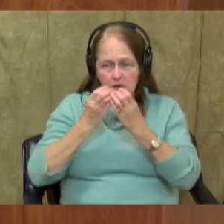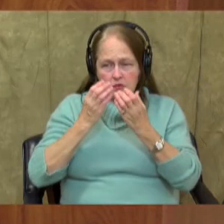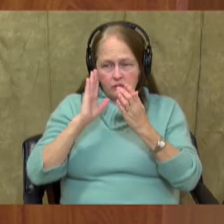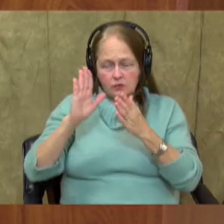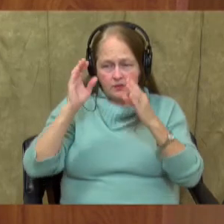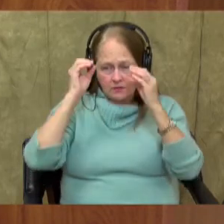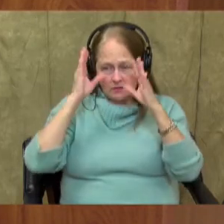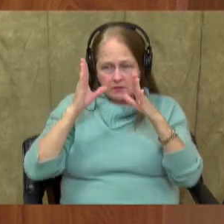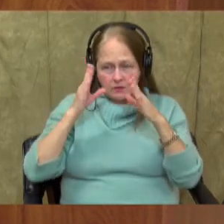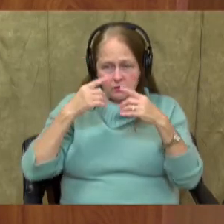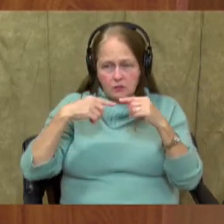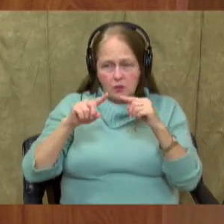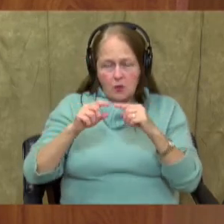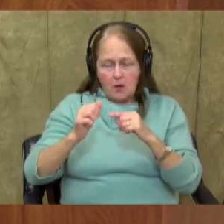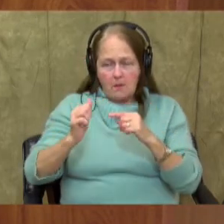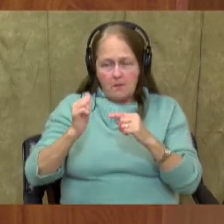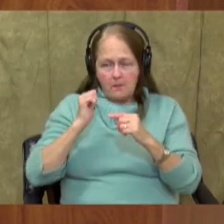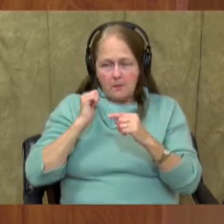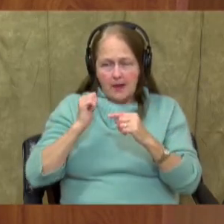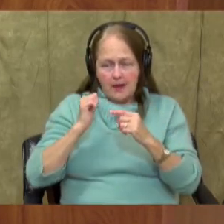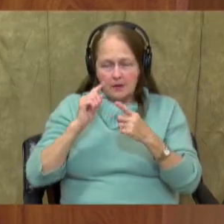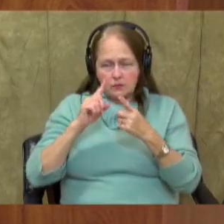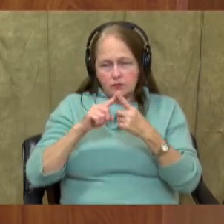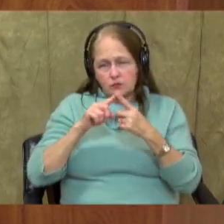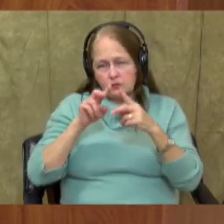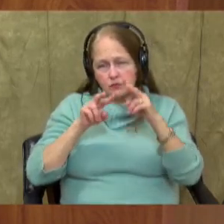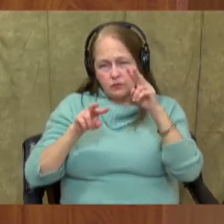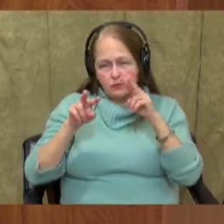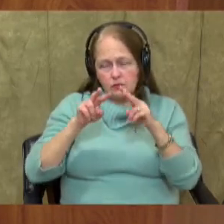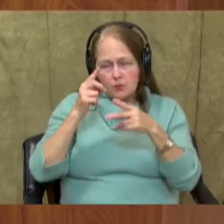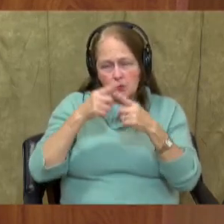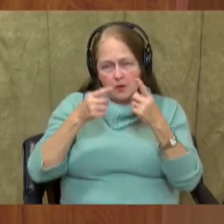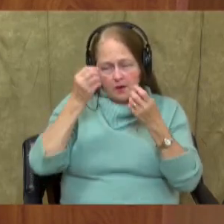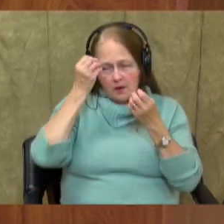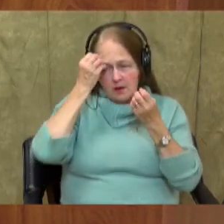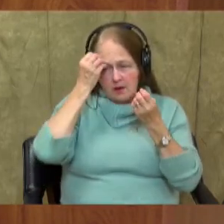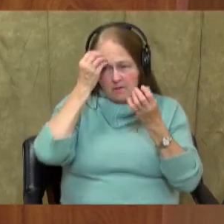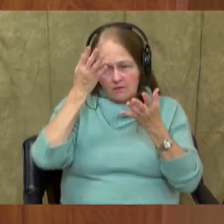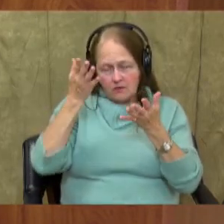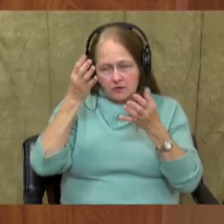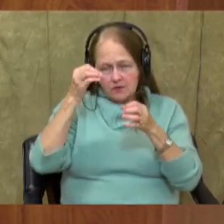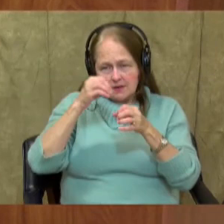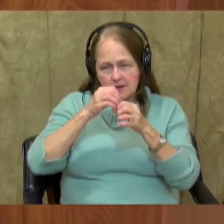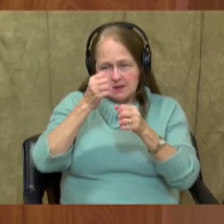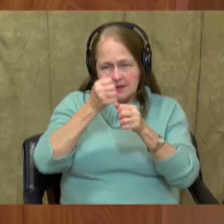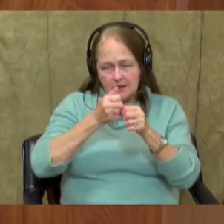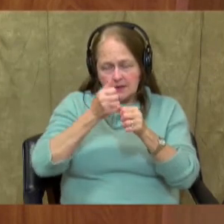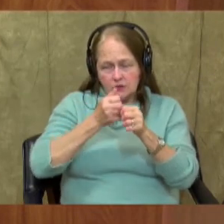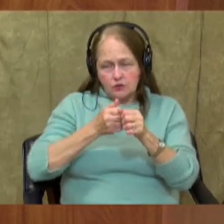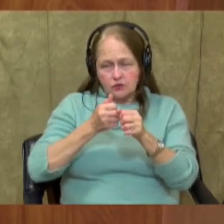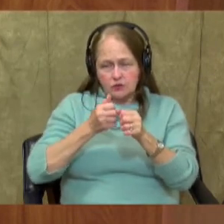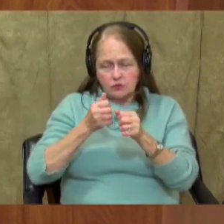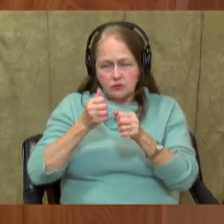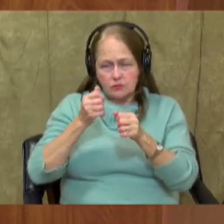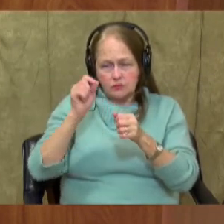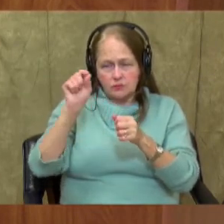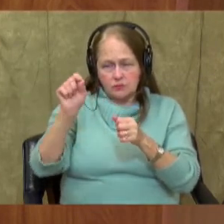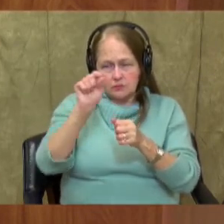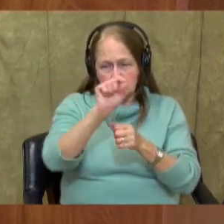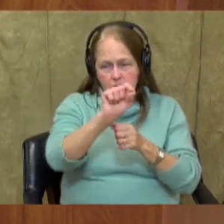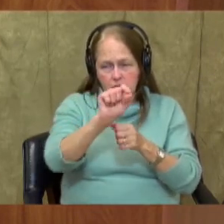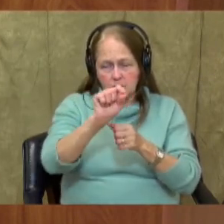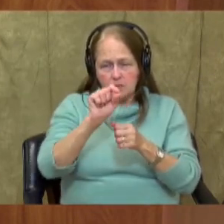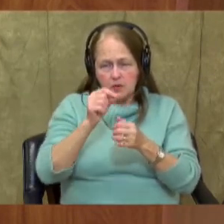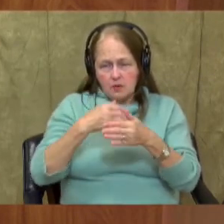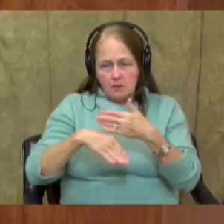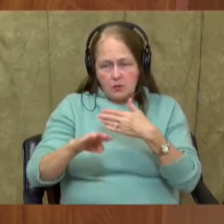may instruct you to go back to the excerpt and think about what information you would put in each side. So under Born